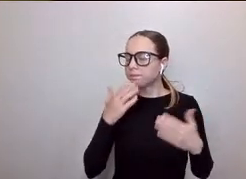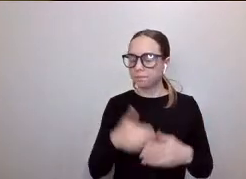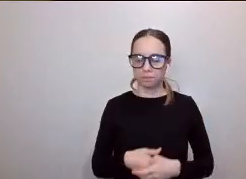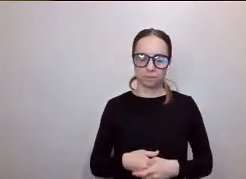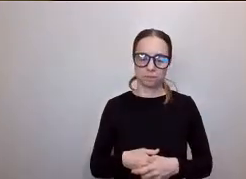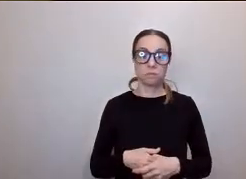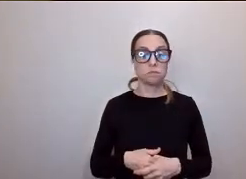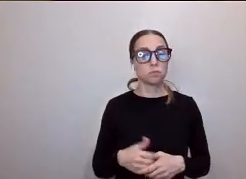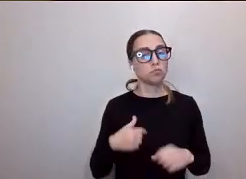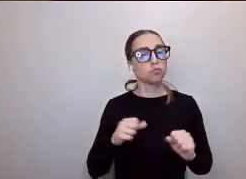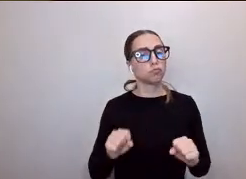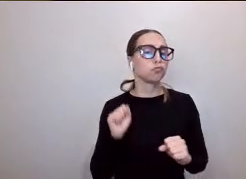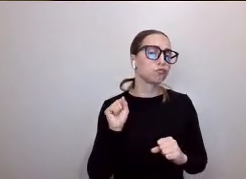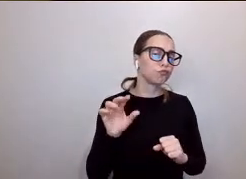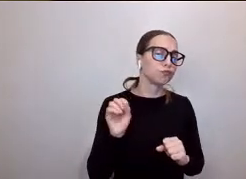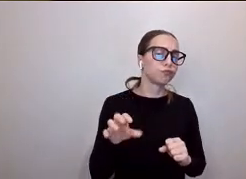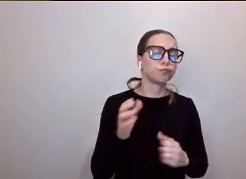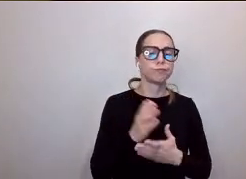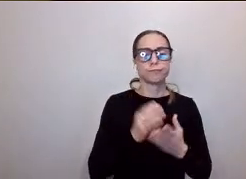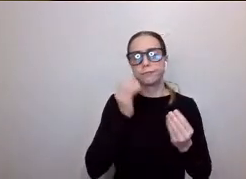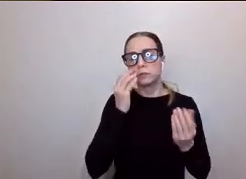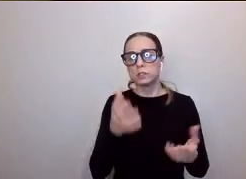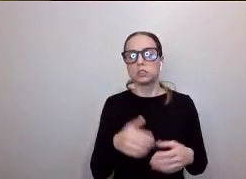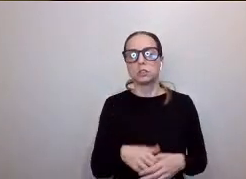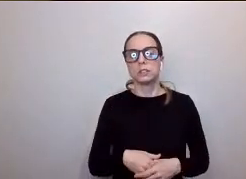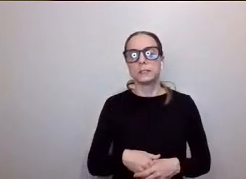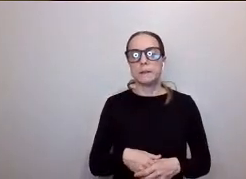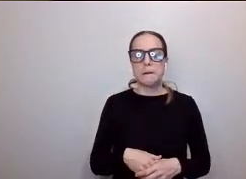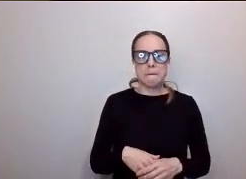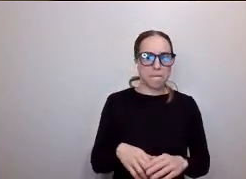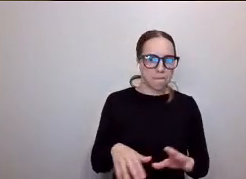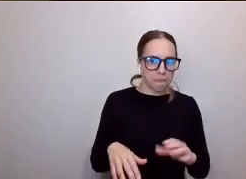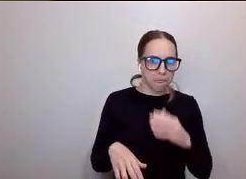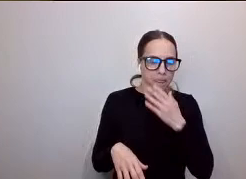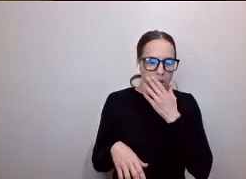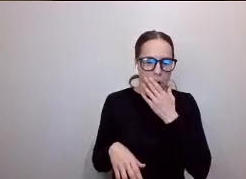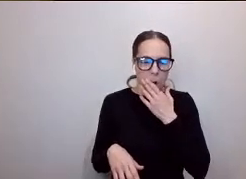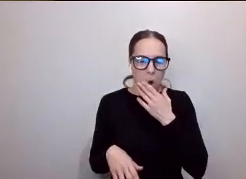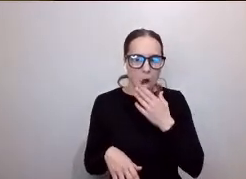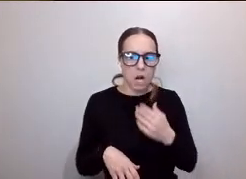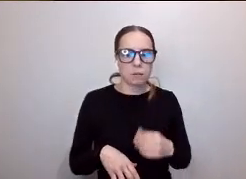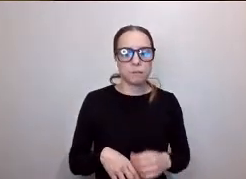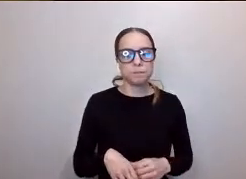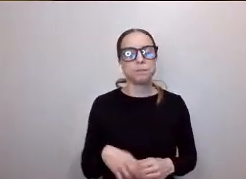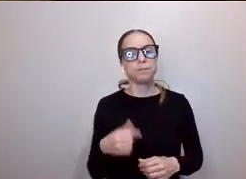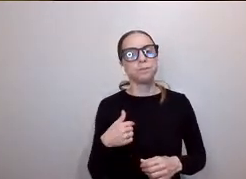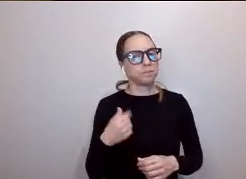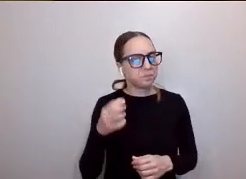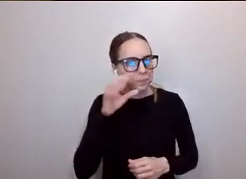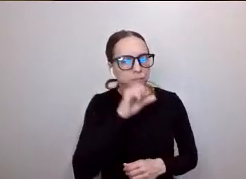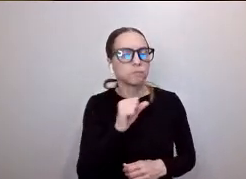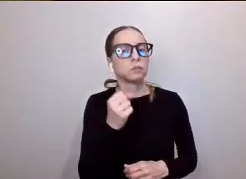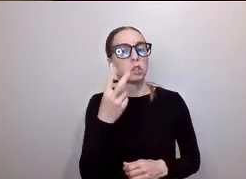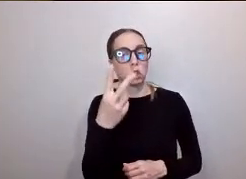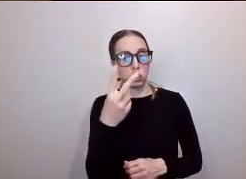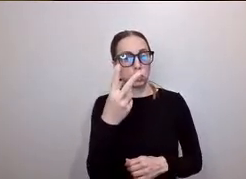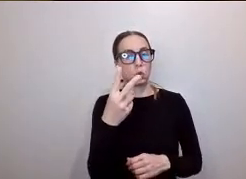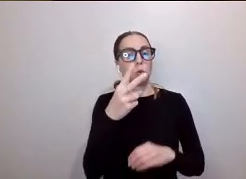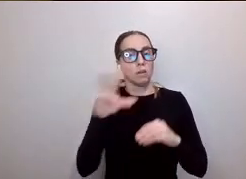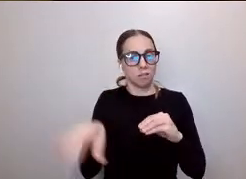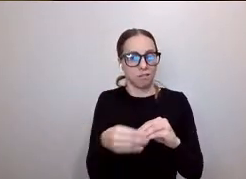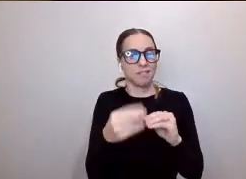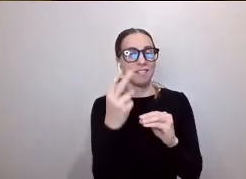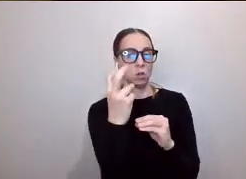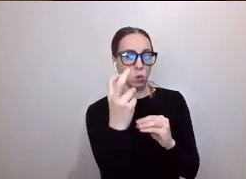information. This is making the assumption that the two additional recruit classes are approved. So there's a total